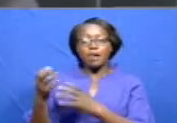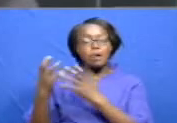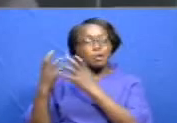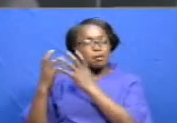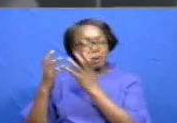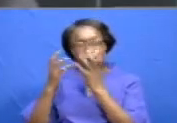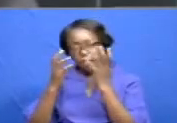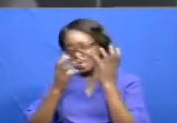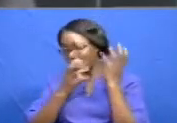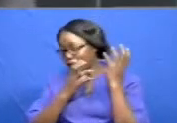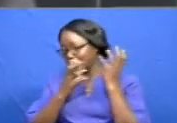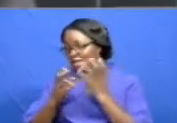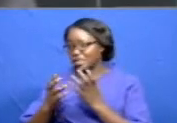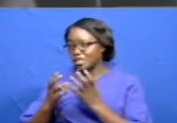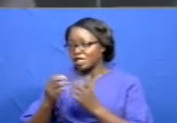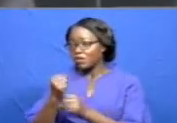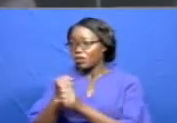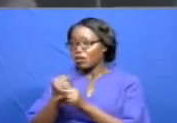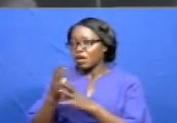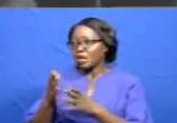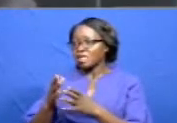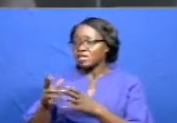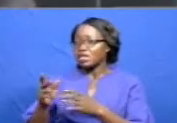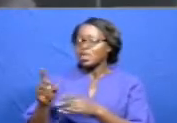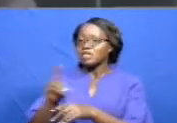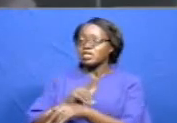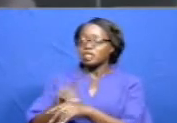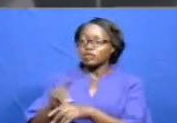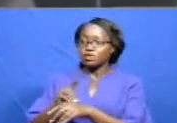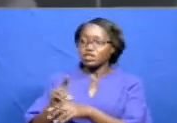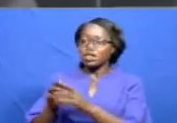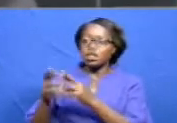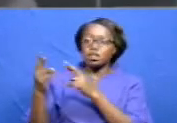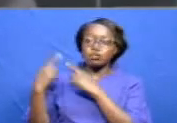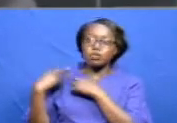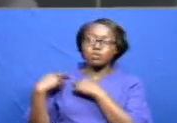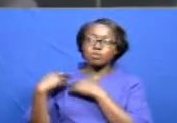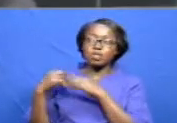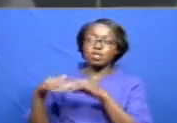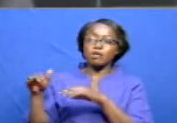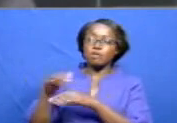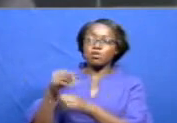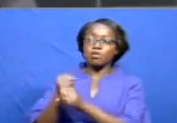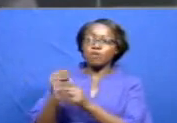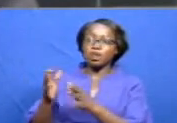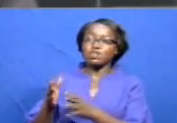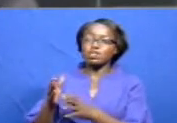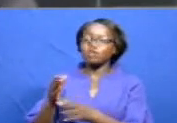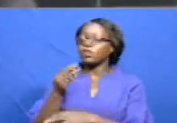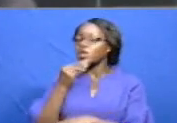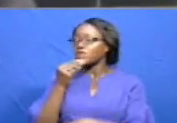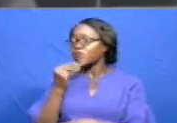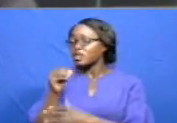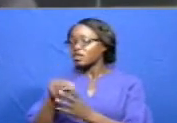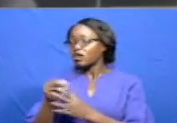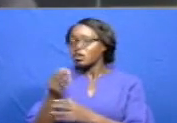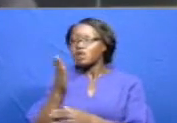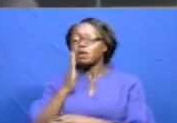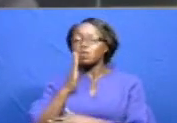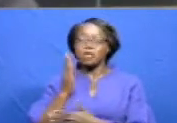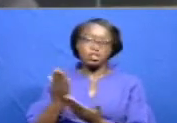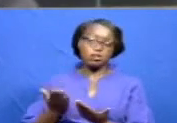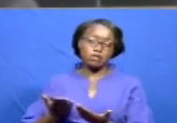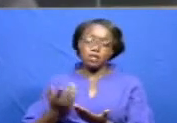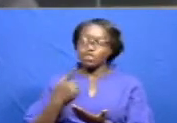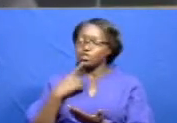employees, because their primary duty and responsibility over and above being a telecom employee is to be a father or a mother. And